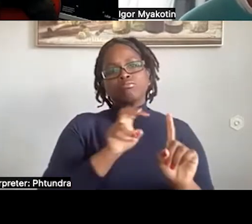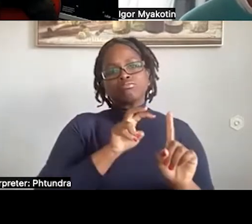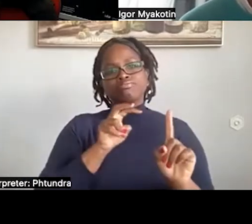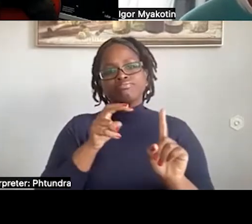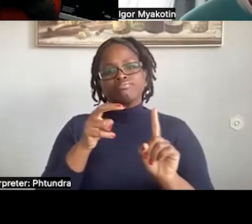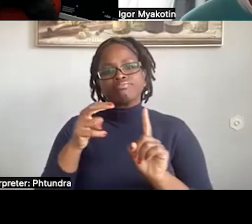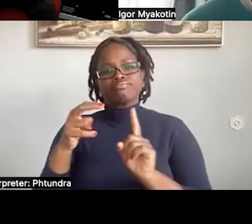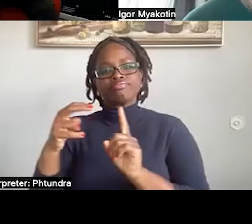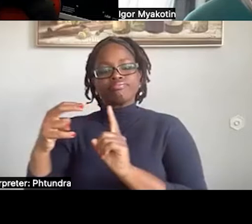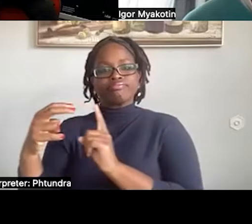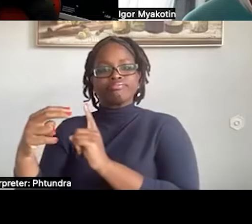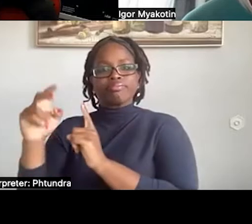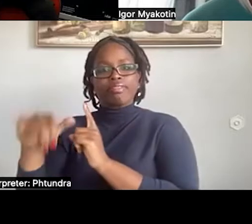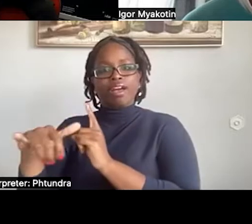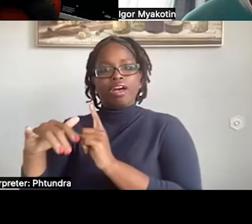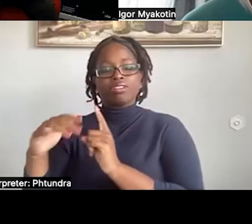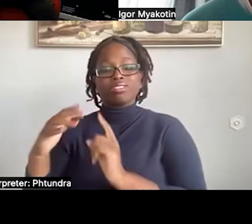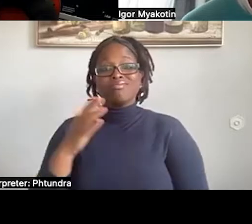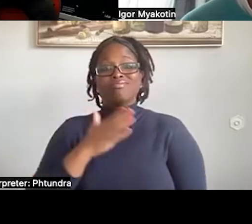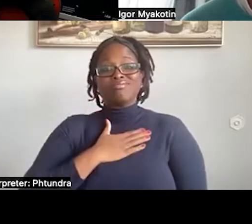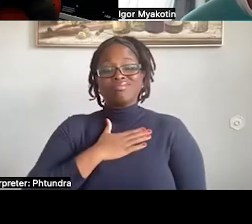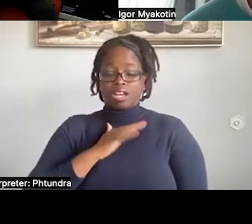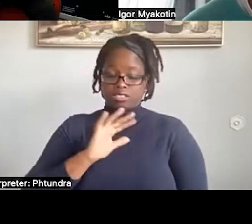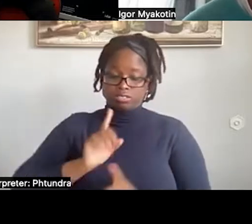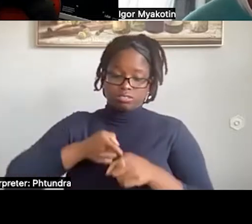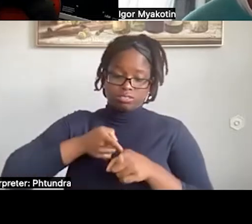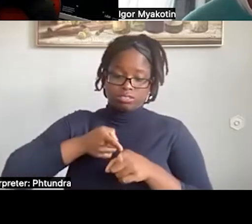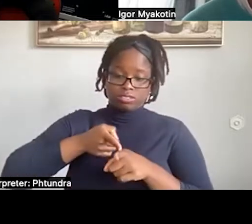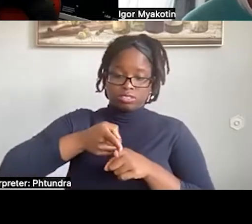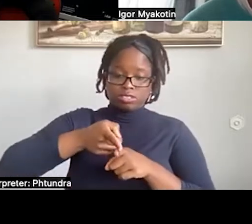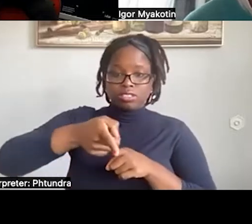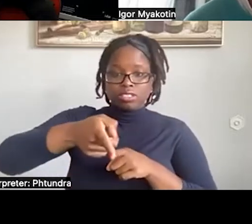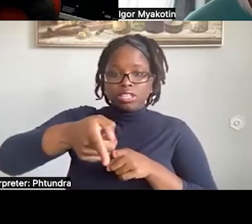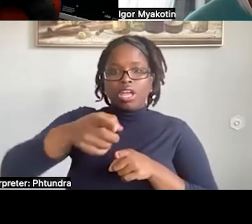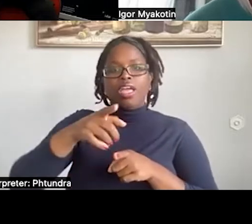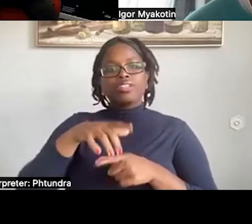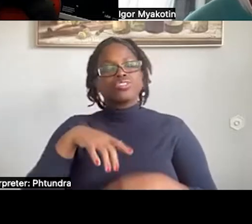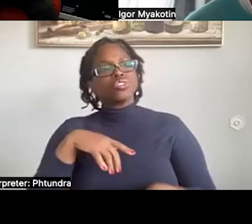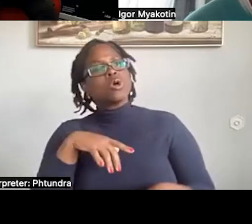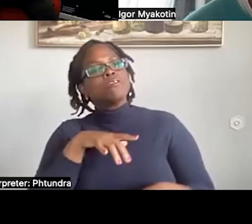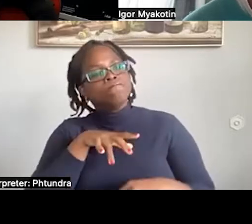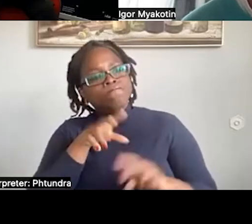my wish was to go across Russia and to find